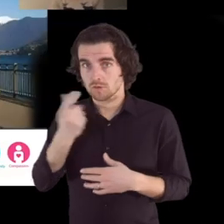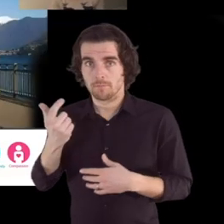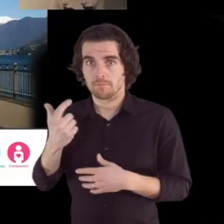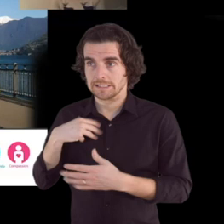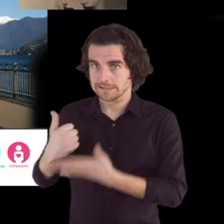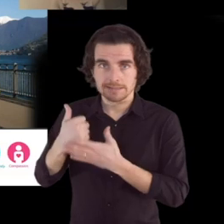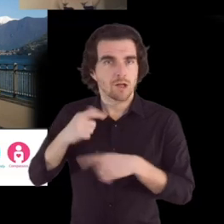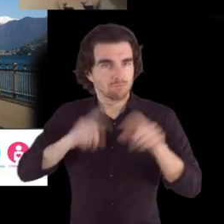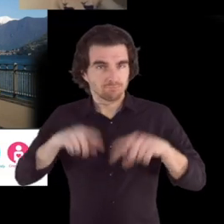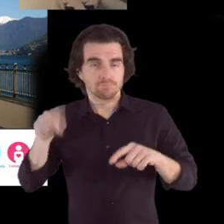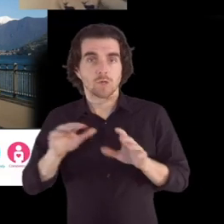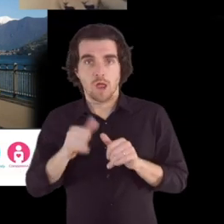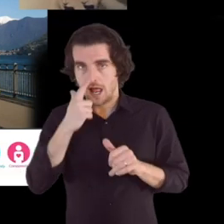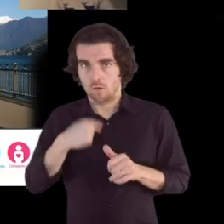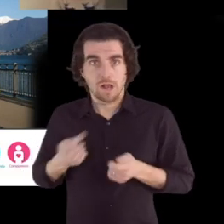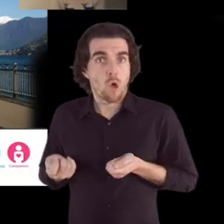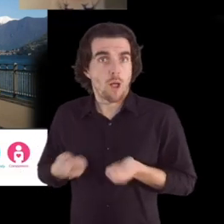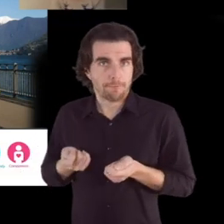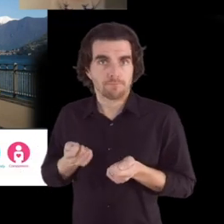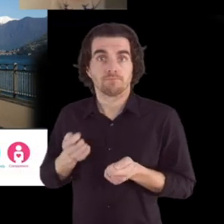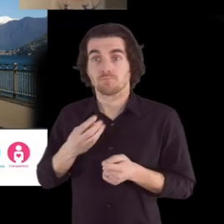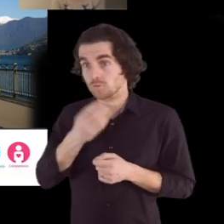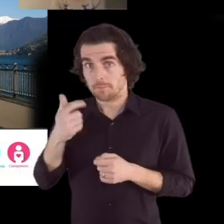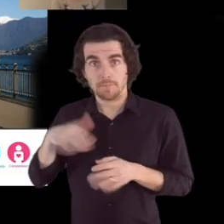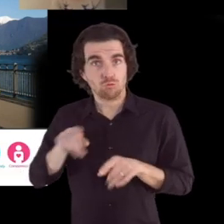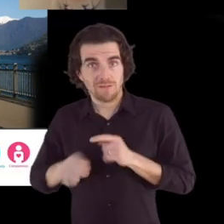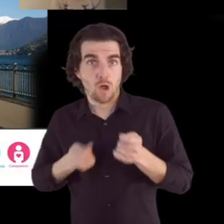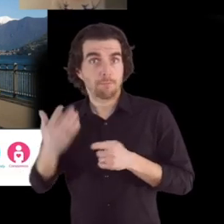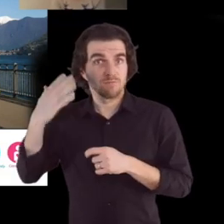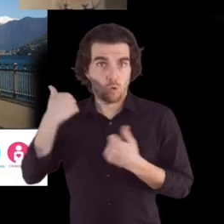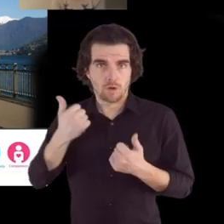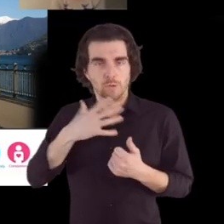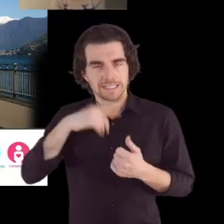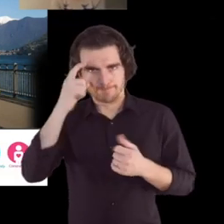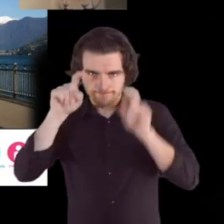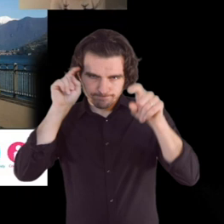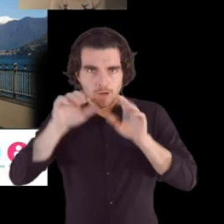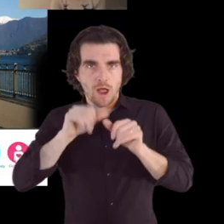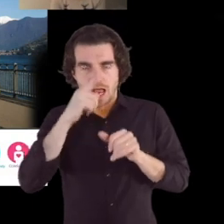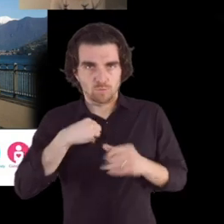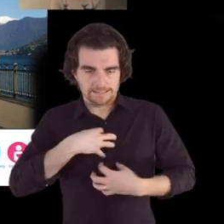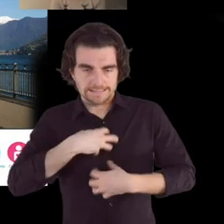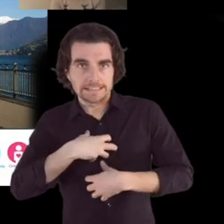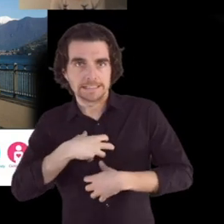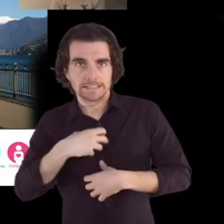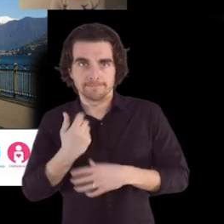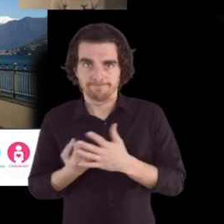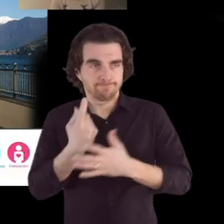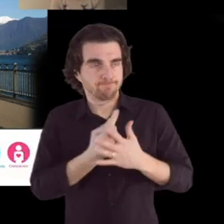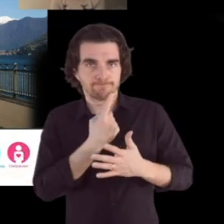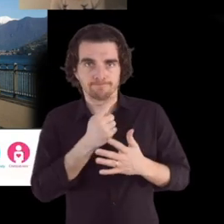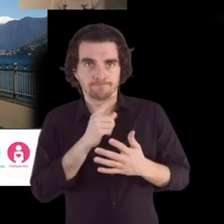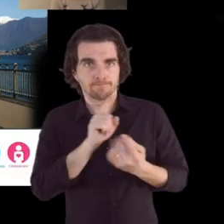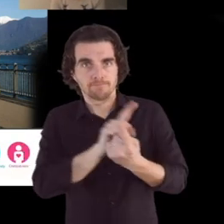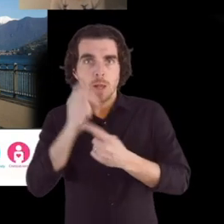helpful responses, using coping mechanisms that have worked in the past, thinking creatively about how you can adapt to conditions of social isolation